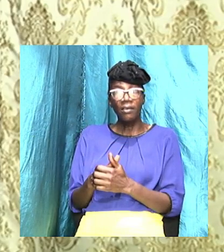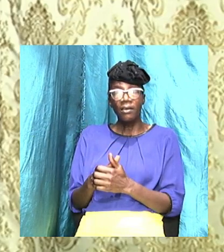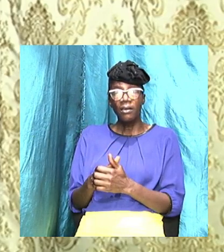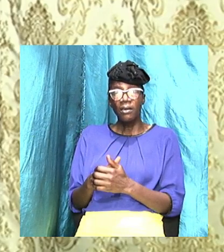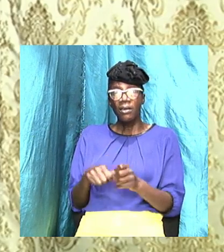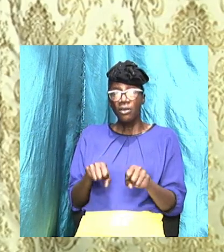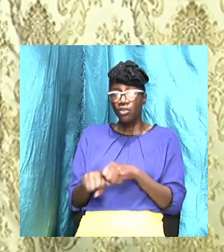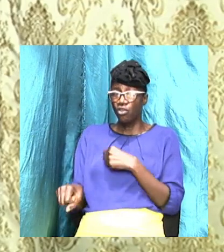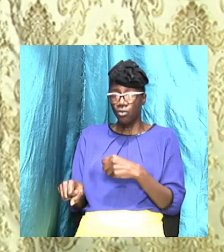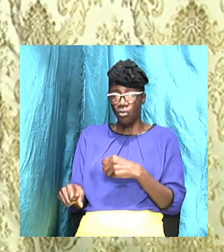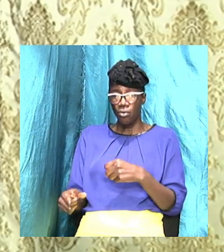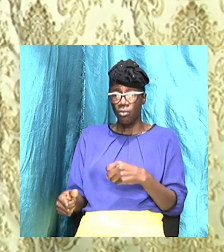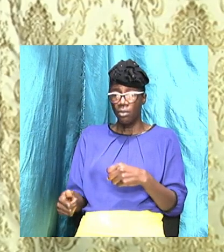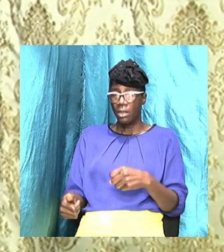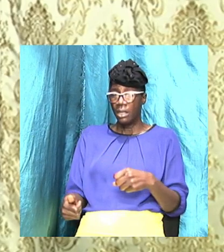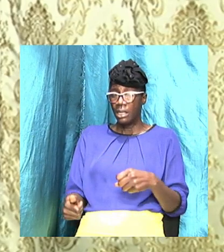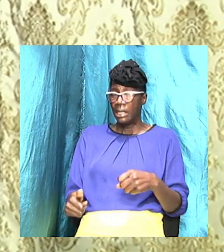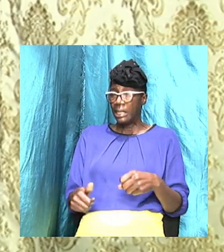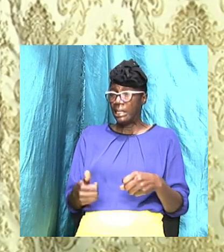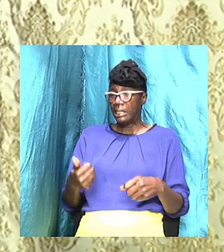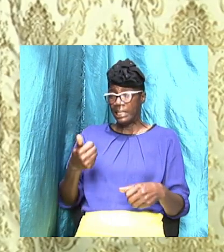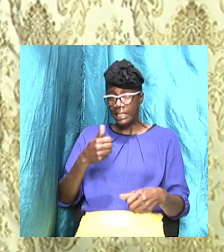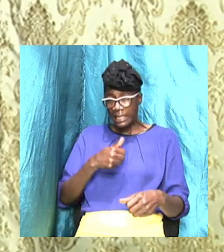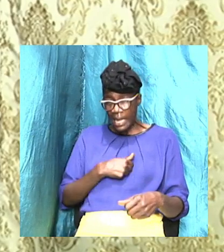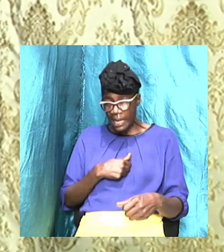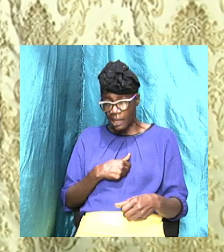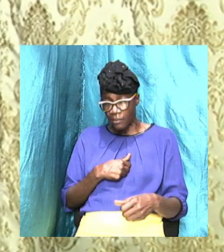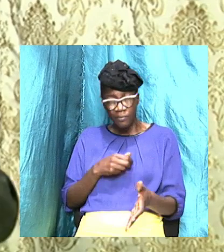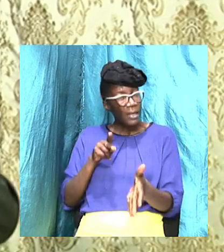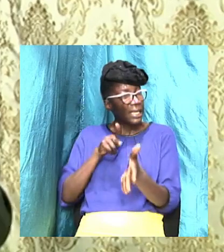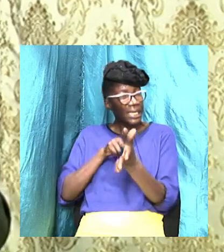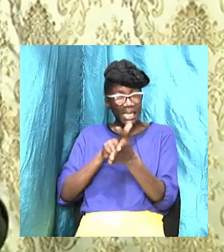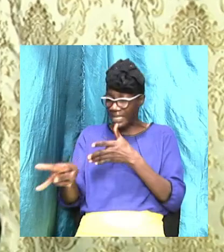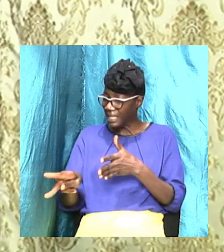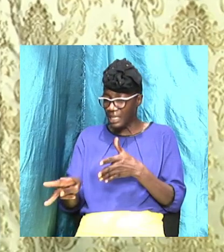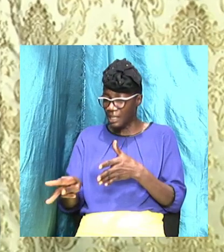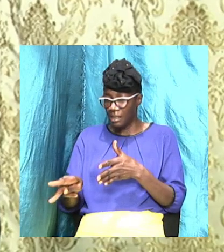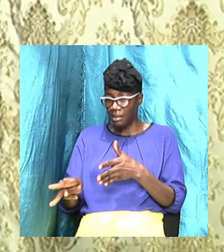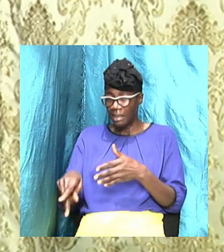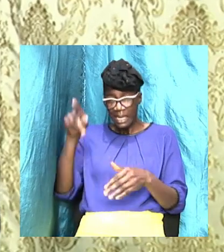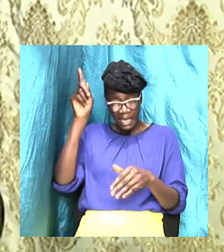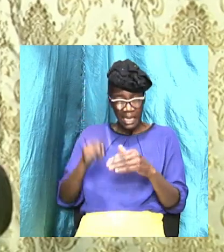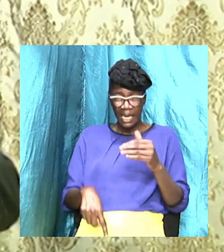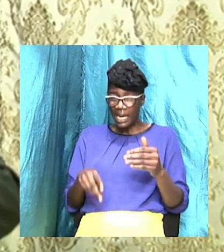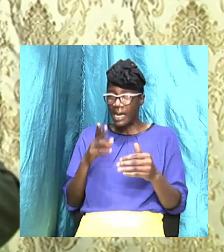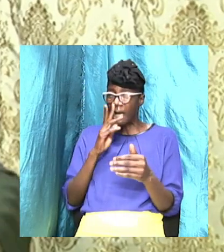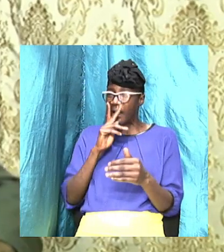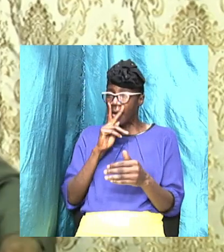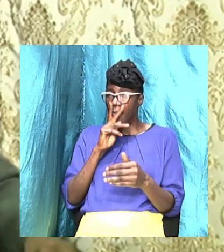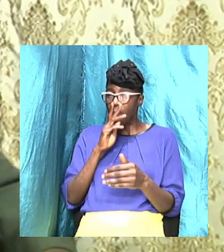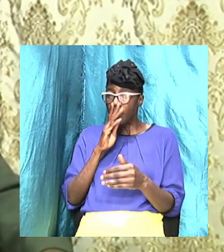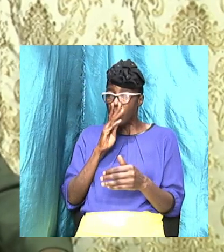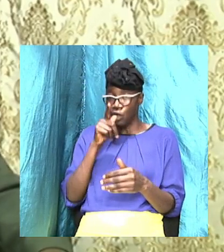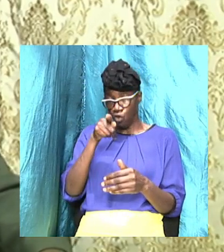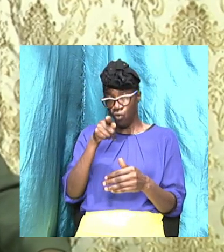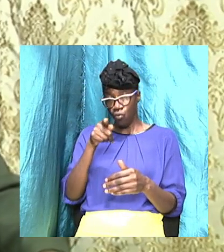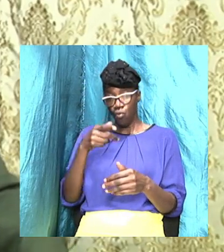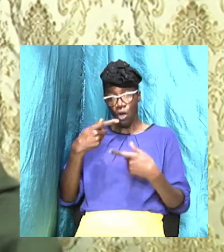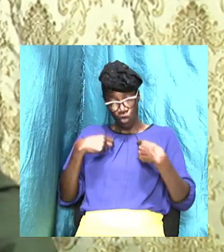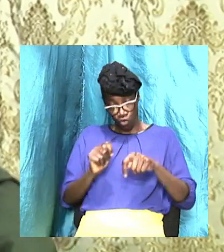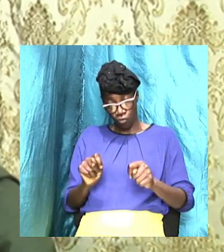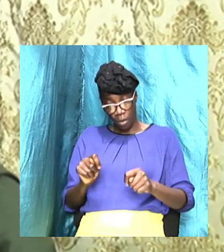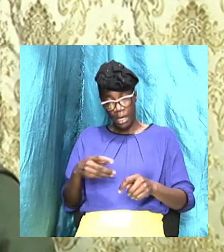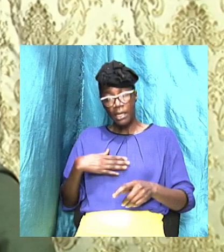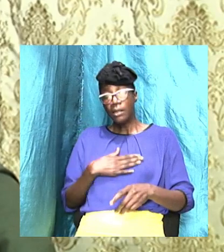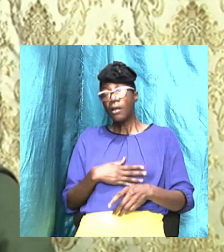Therefore, self must be slain. It can't be that, look here, if you're trying to please yourself,